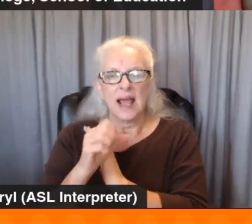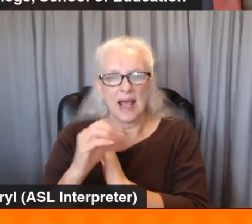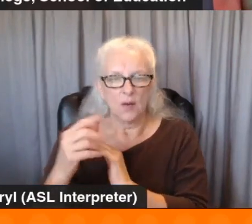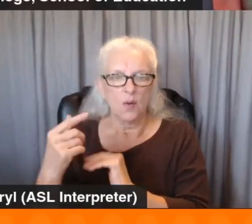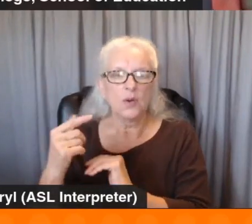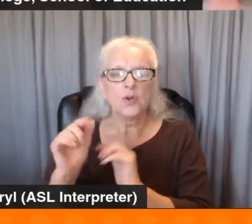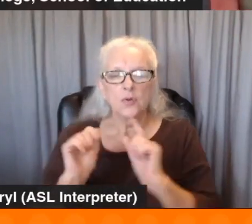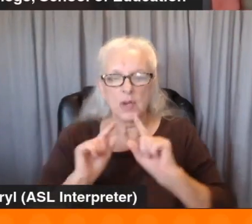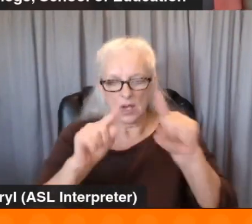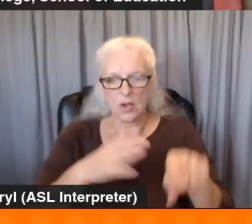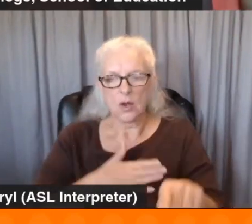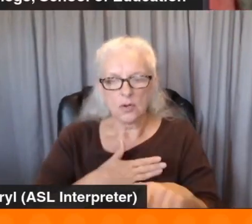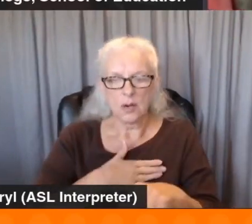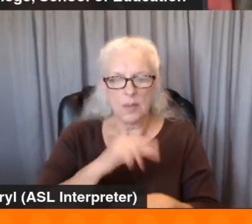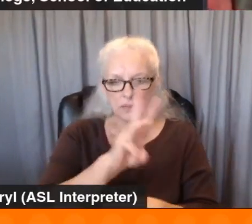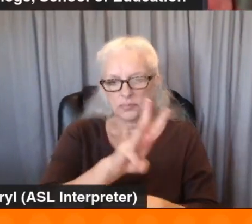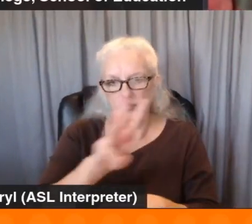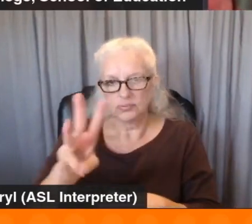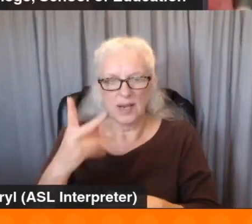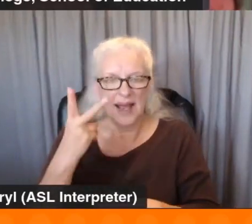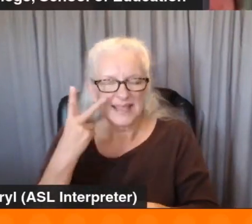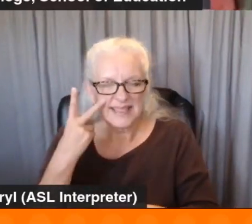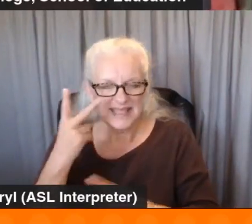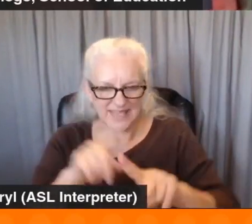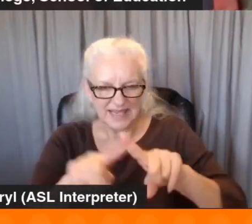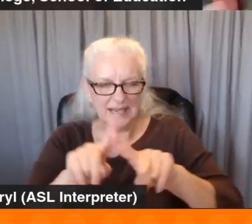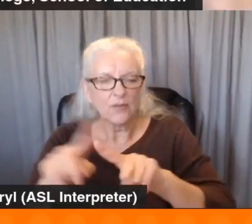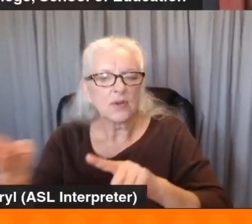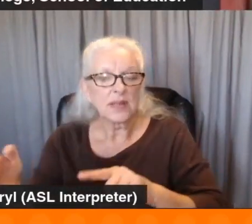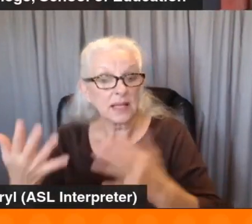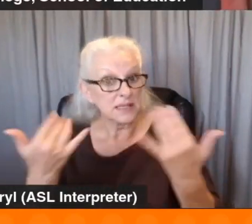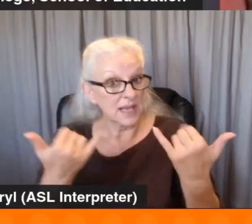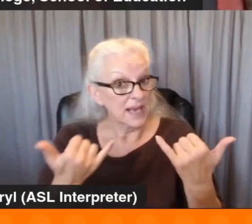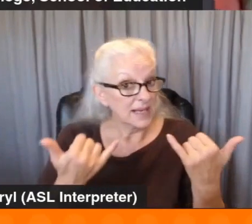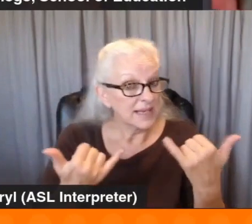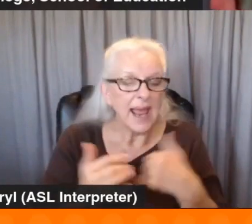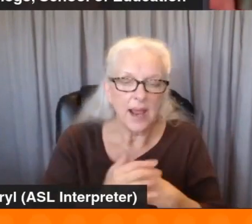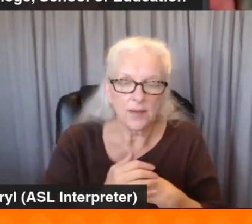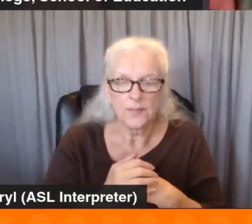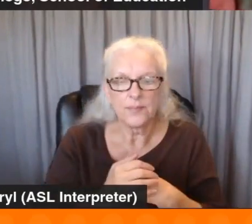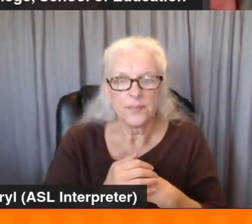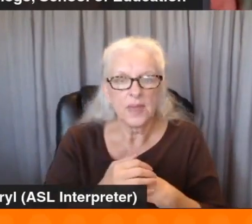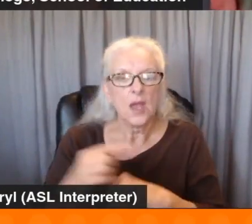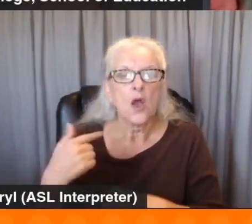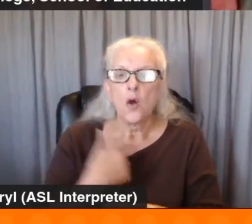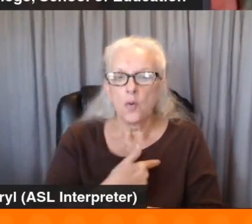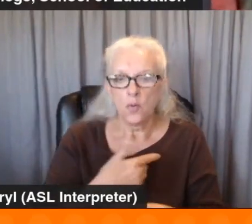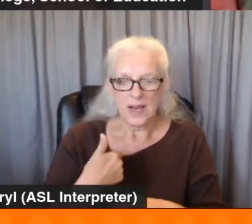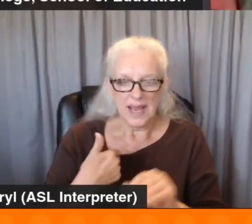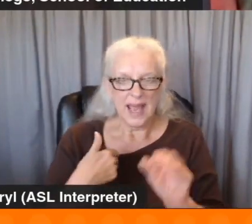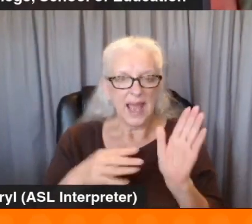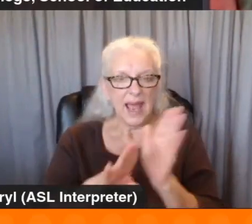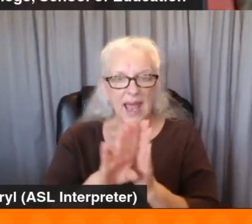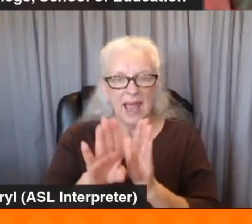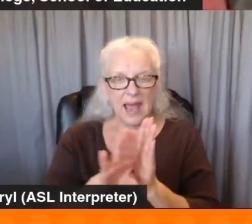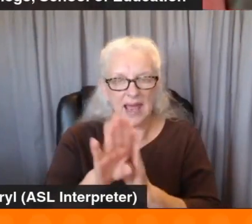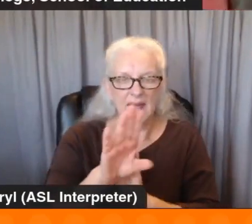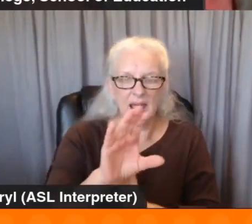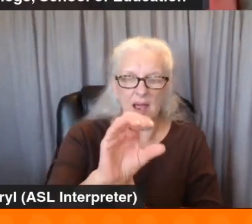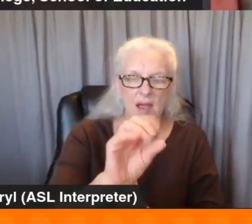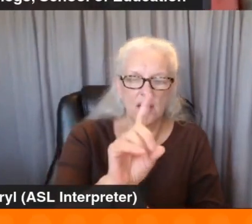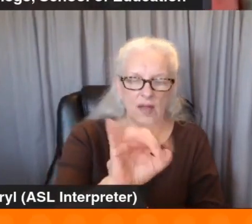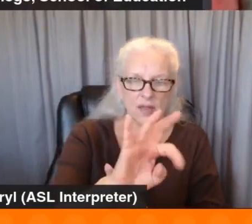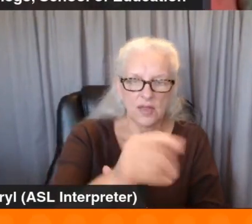visit our website and so forth. So as you know, or you might not know, we have developed the coding as another